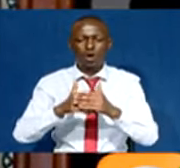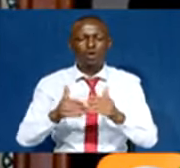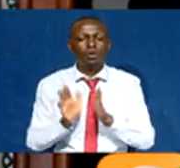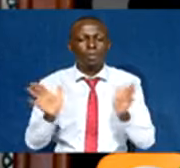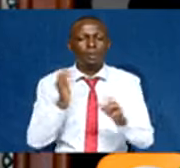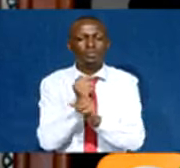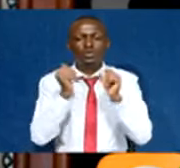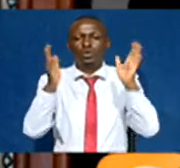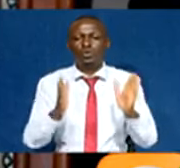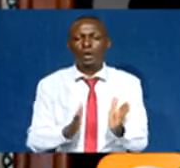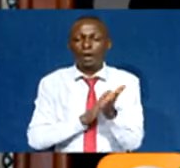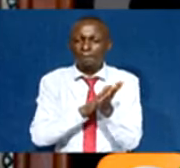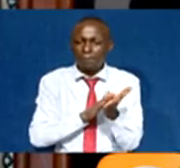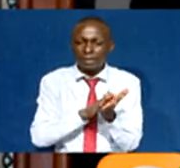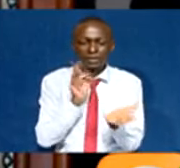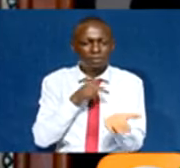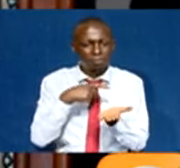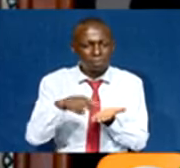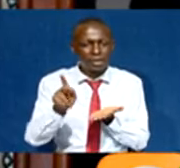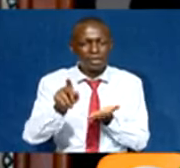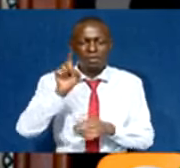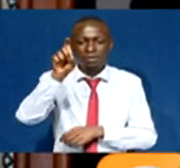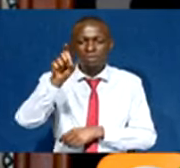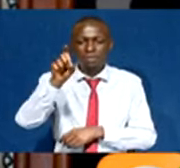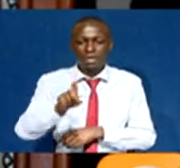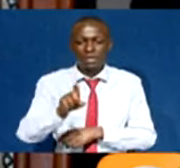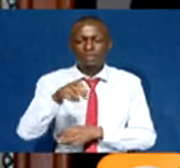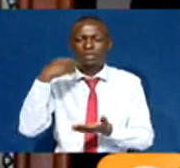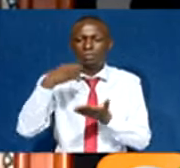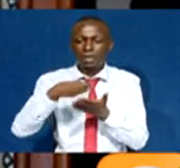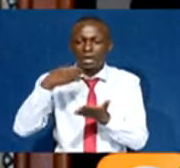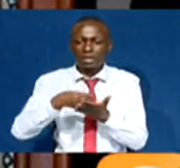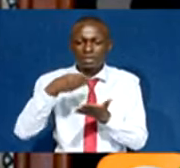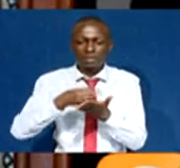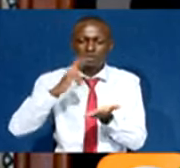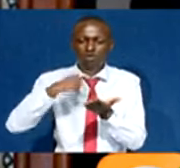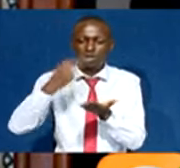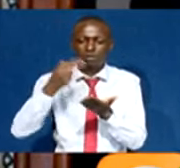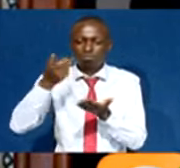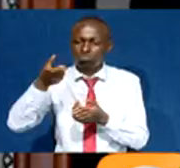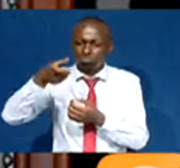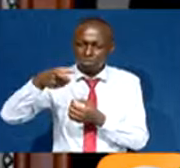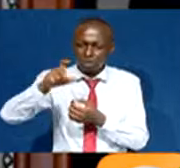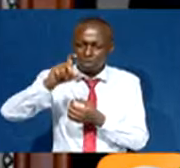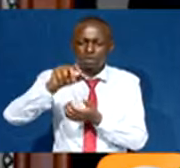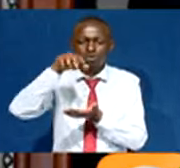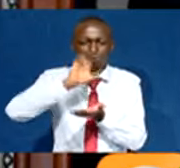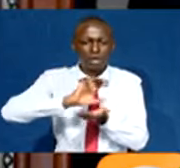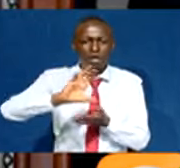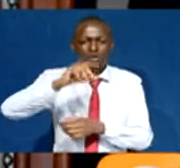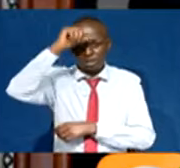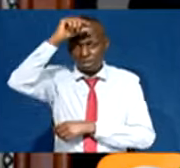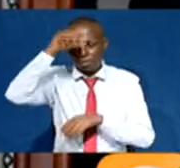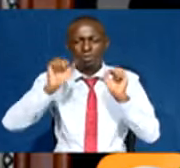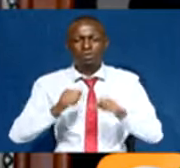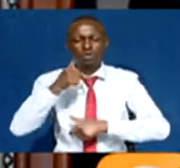pay and will therefore require additional allocation of resources to county governments to be able to